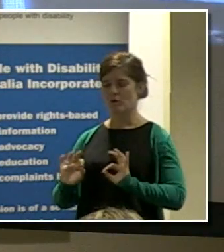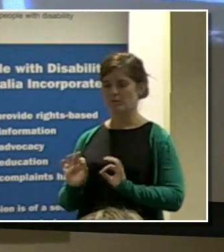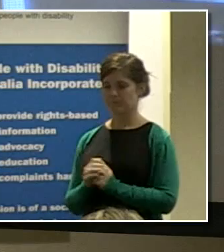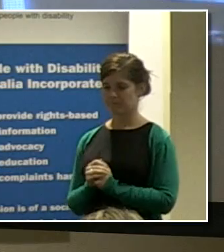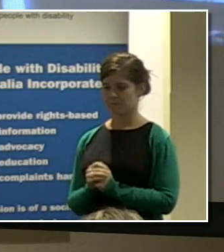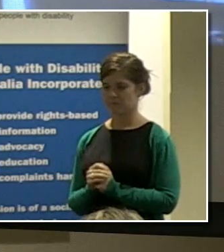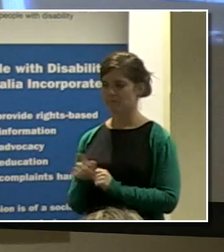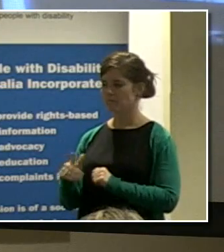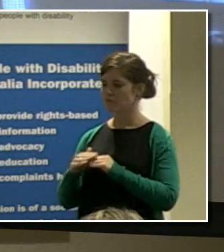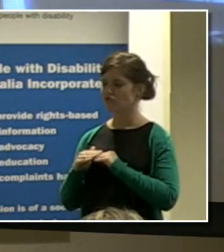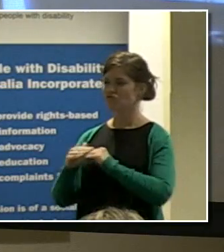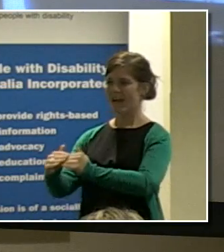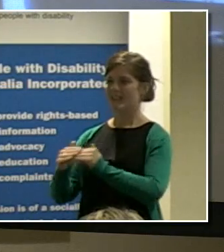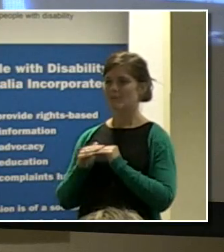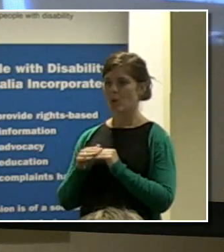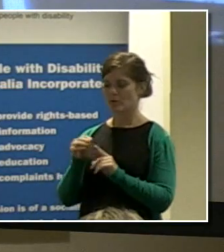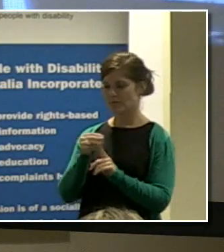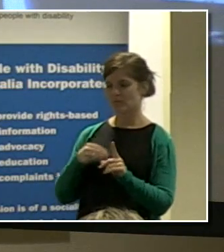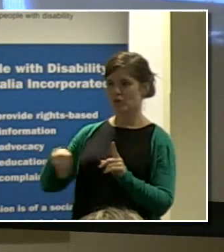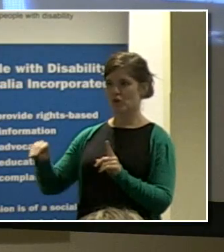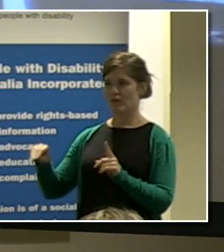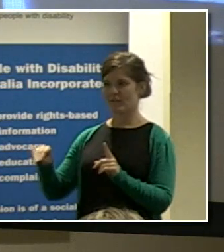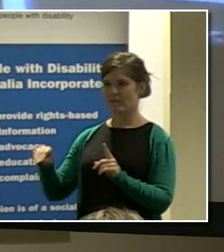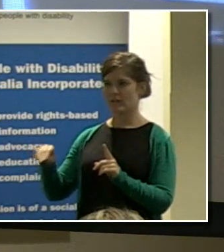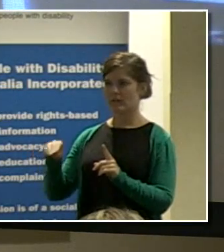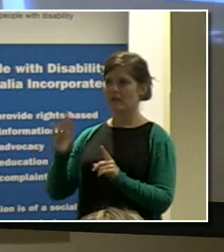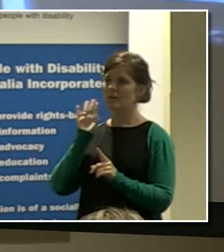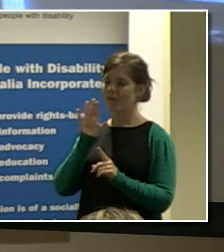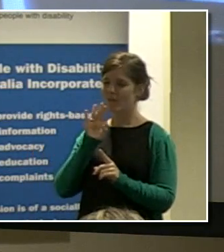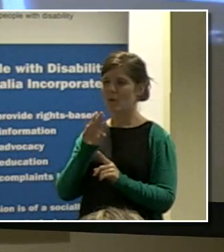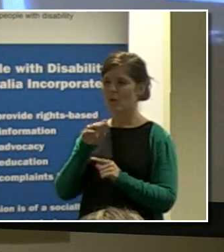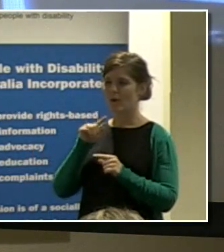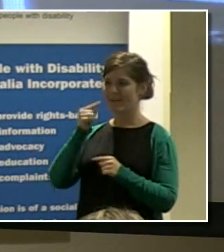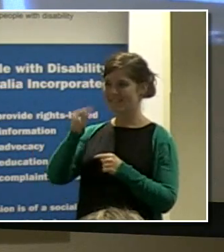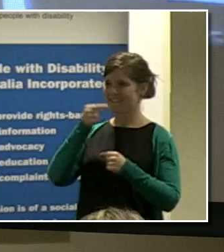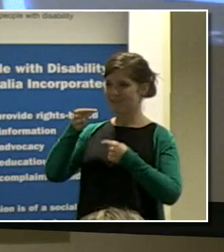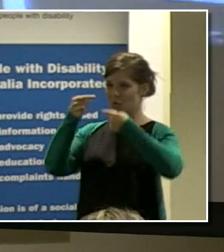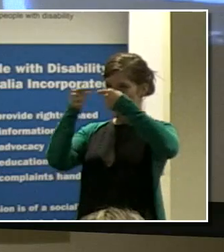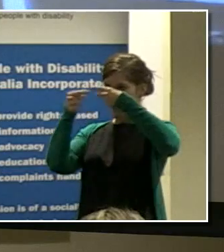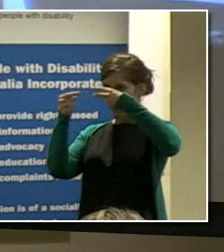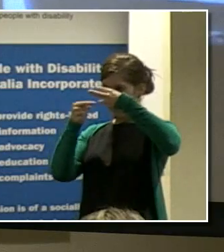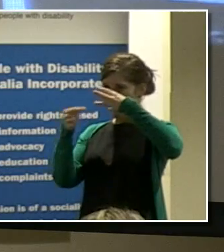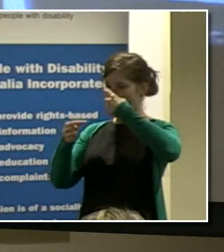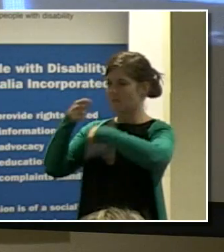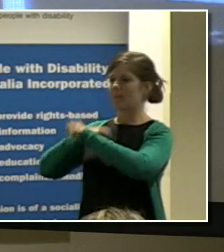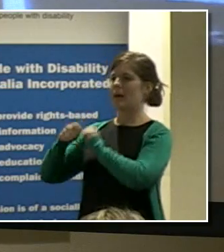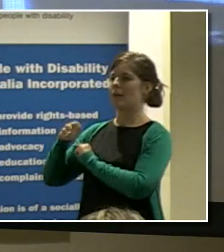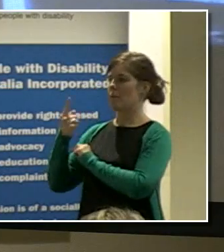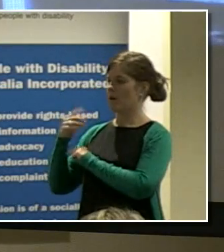the transport's been moved out of individual line items and rolled into packages, and in getting